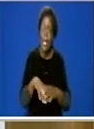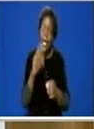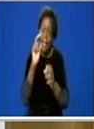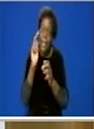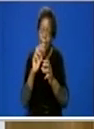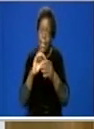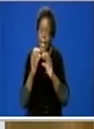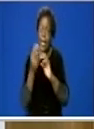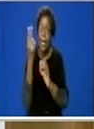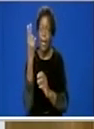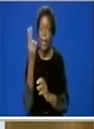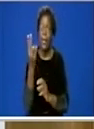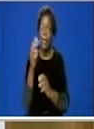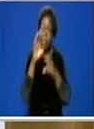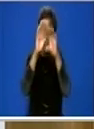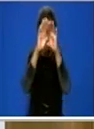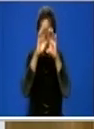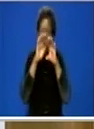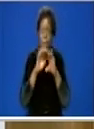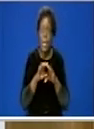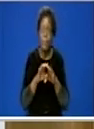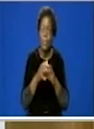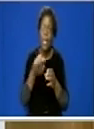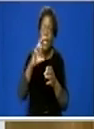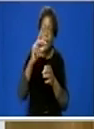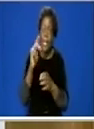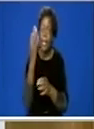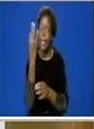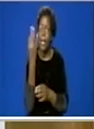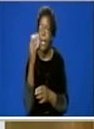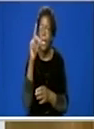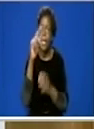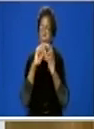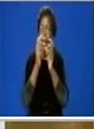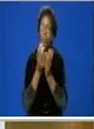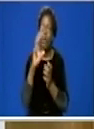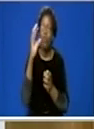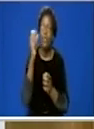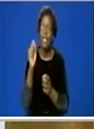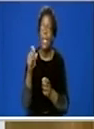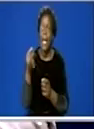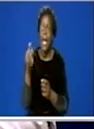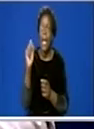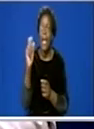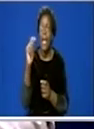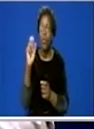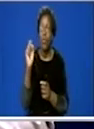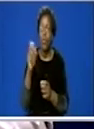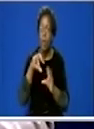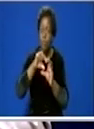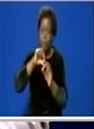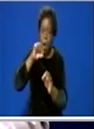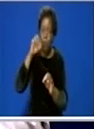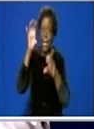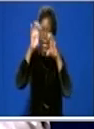must be able to identify three types of skeletons which are found in animals. Wait, you